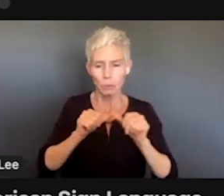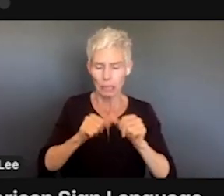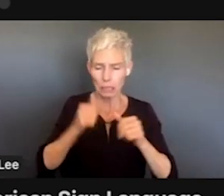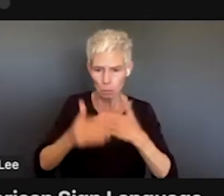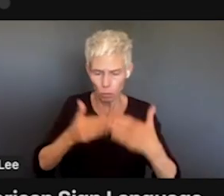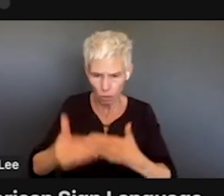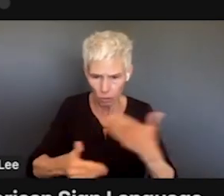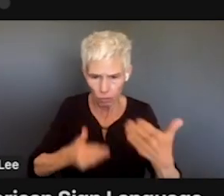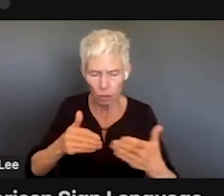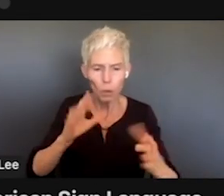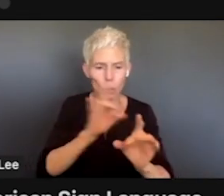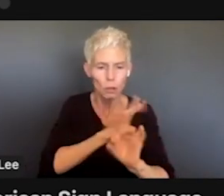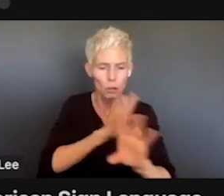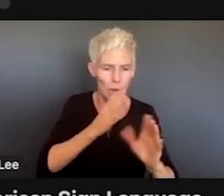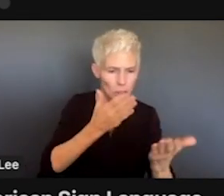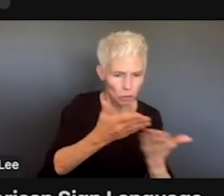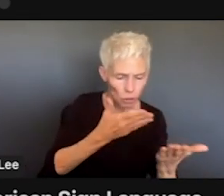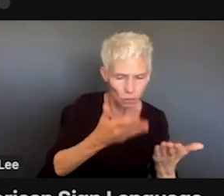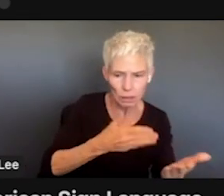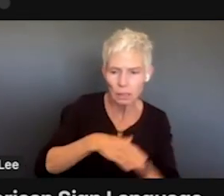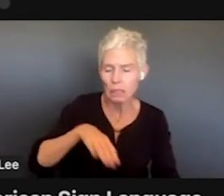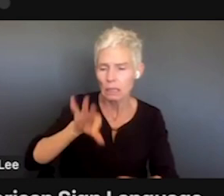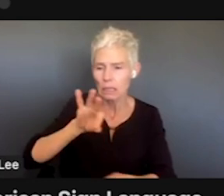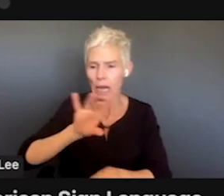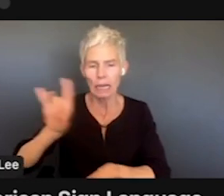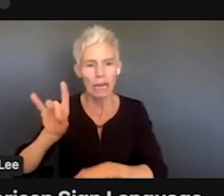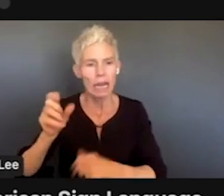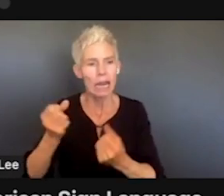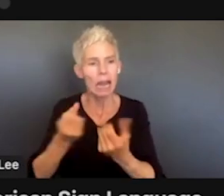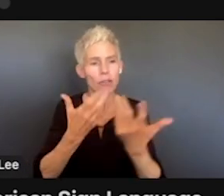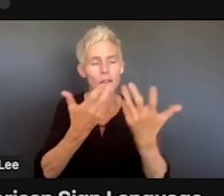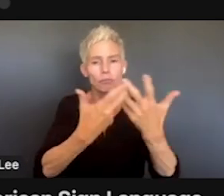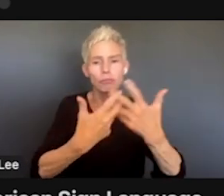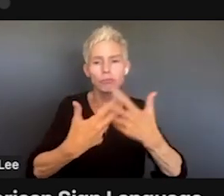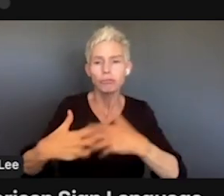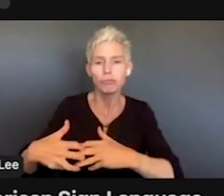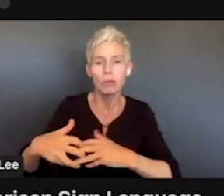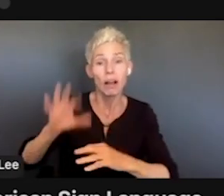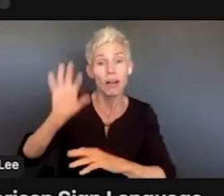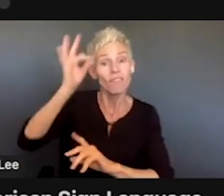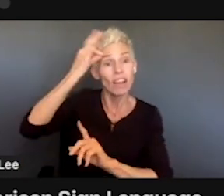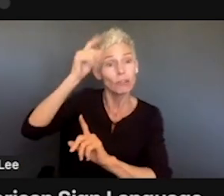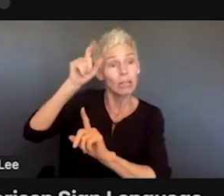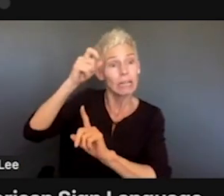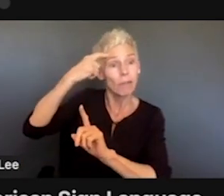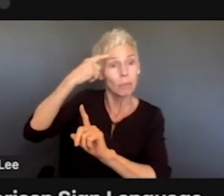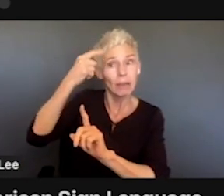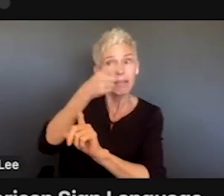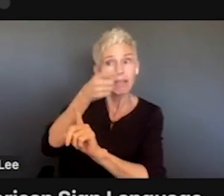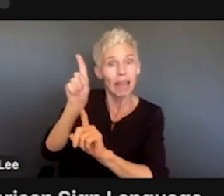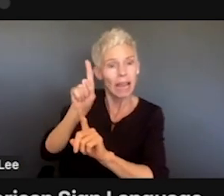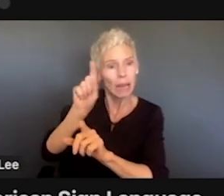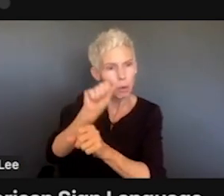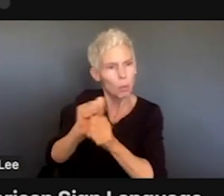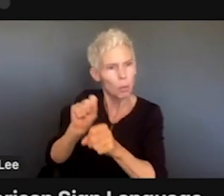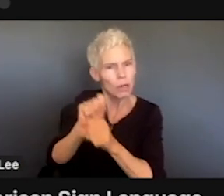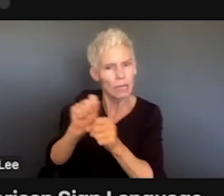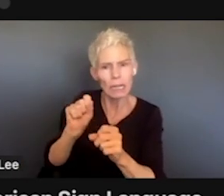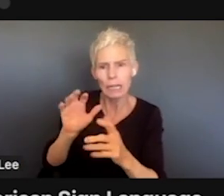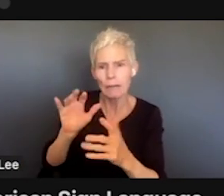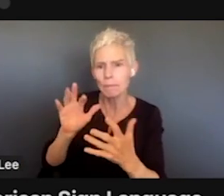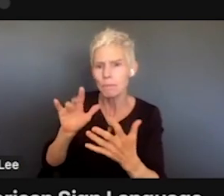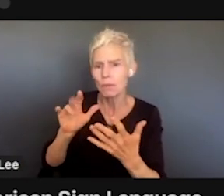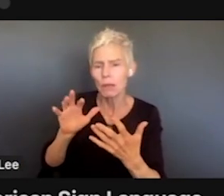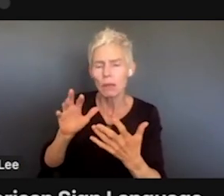988, it all kind of fell in place. The federal government was working on it as